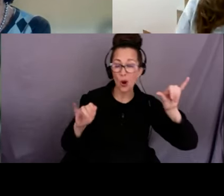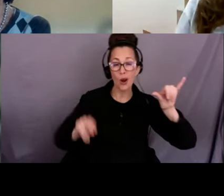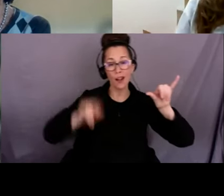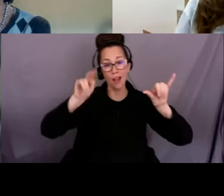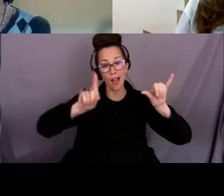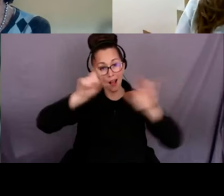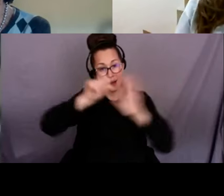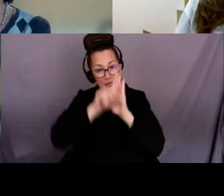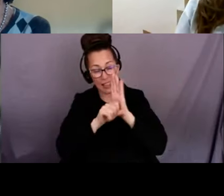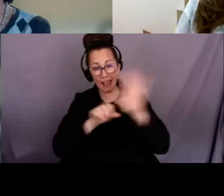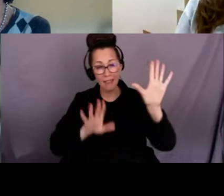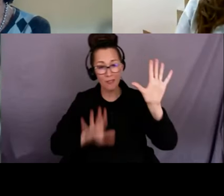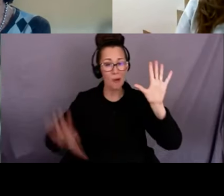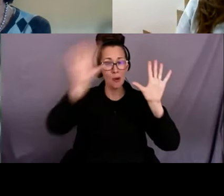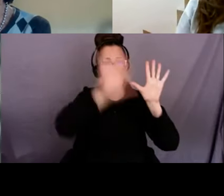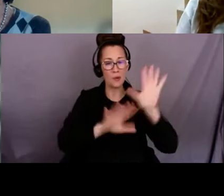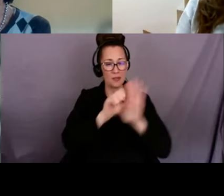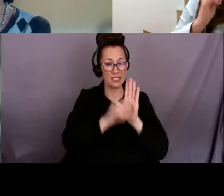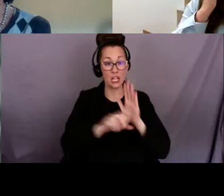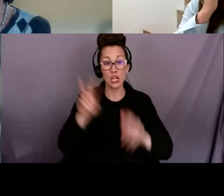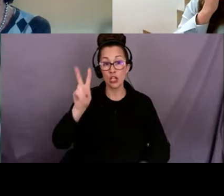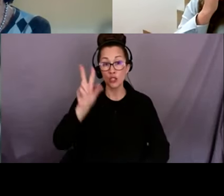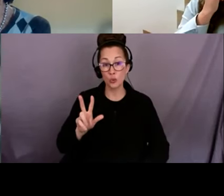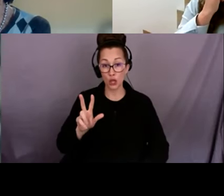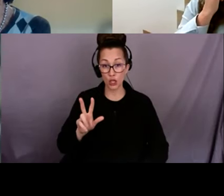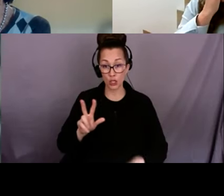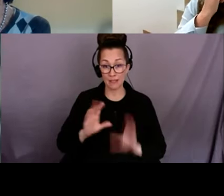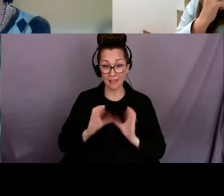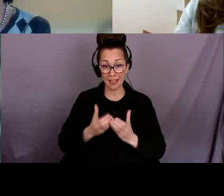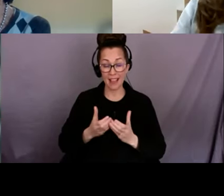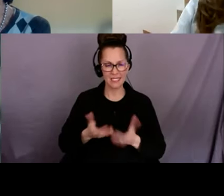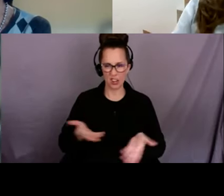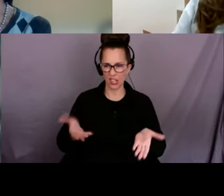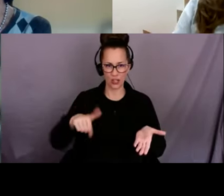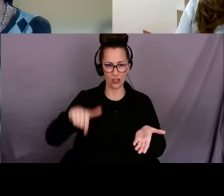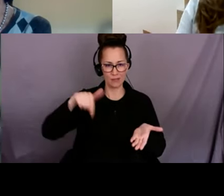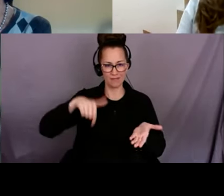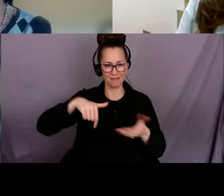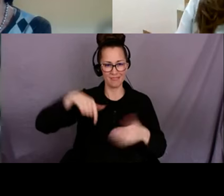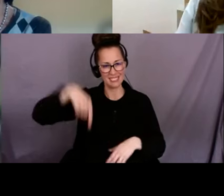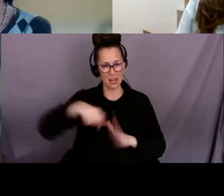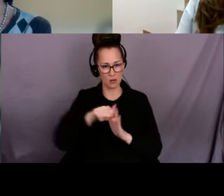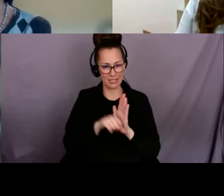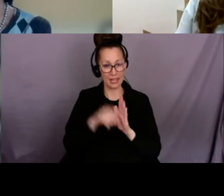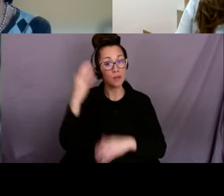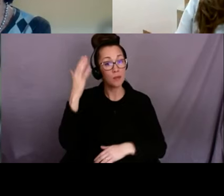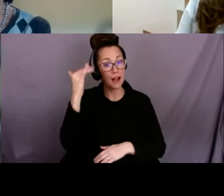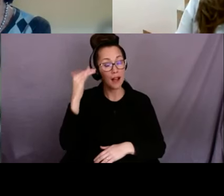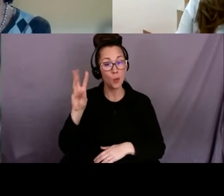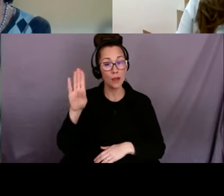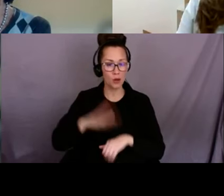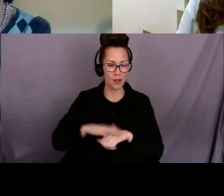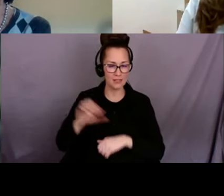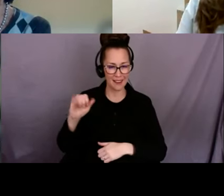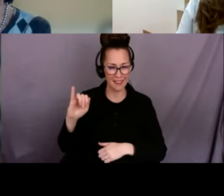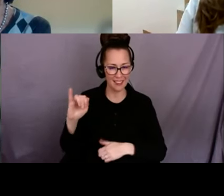Probably two-thirds of the class are located in the downstate area, as you would expect, given the fact that Willowbrook was in fact placed on Staten Island.